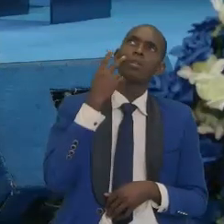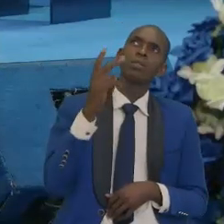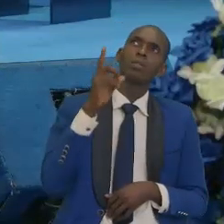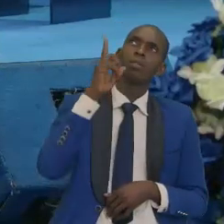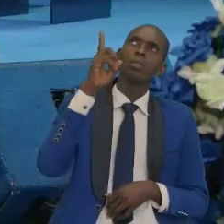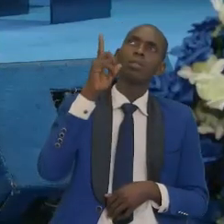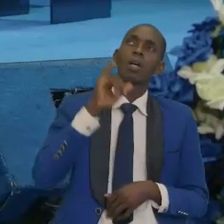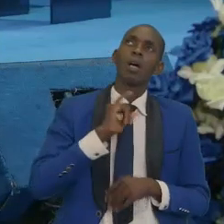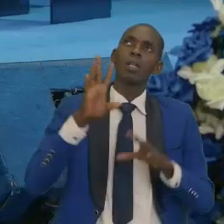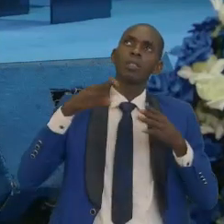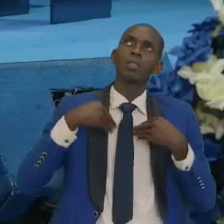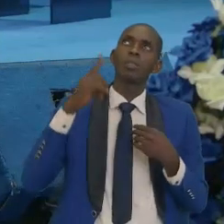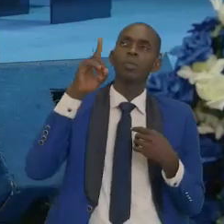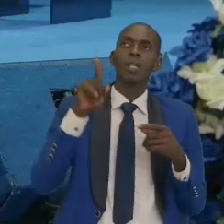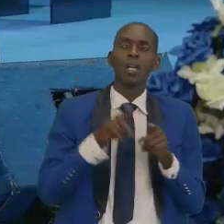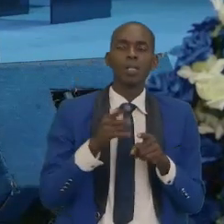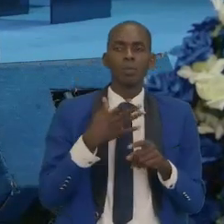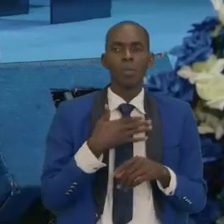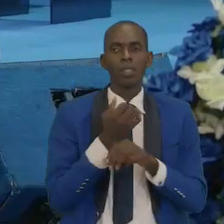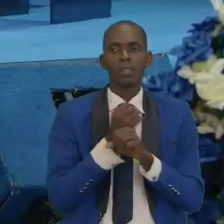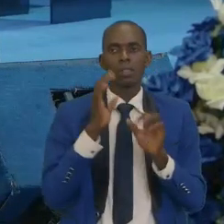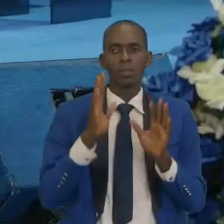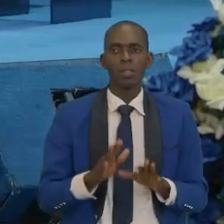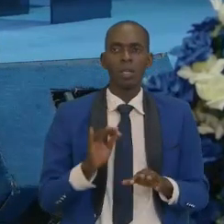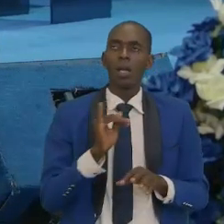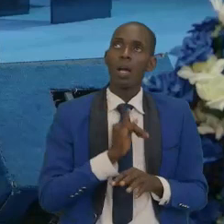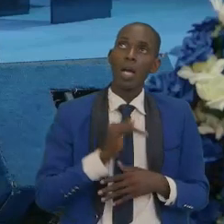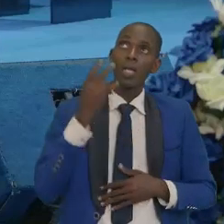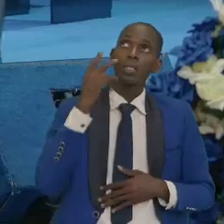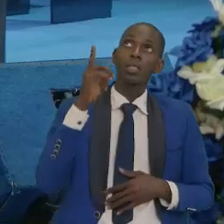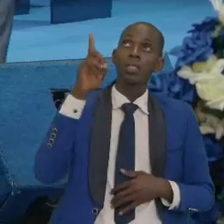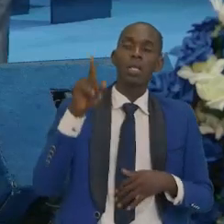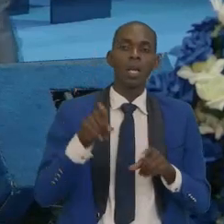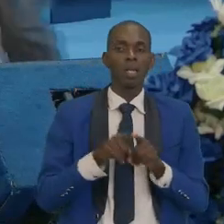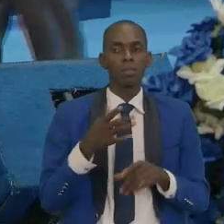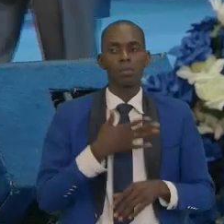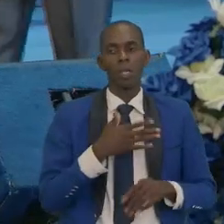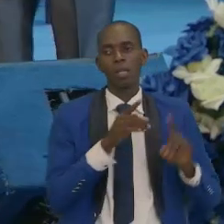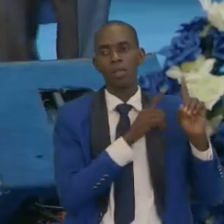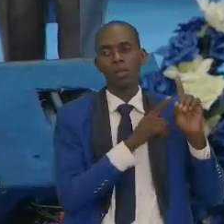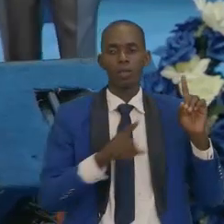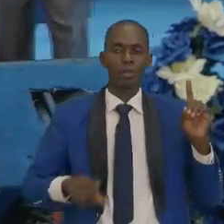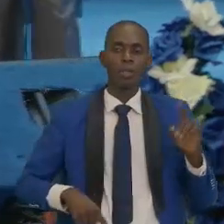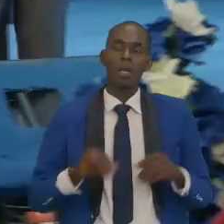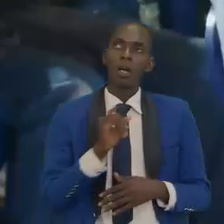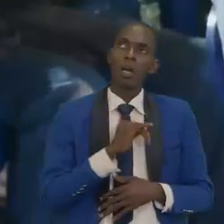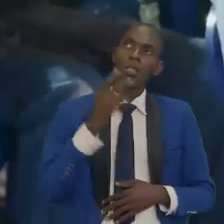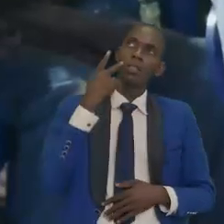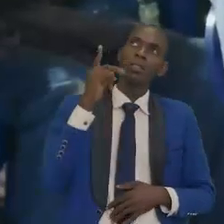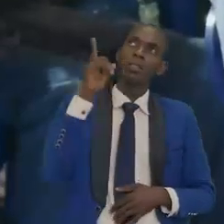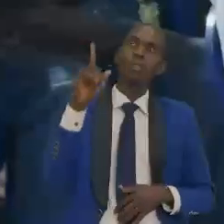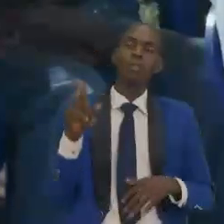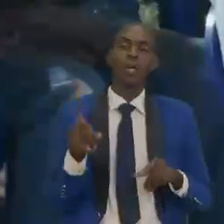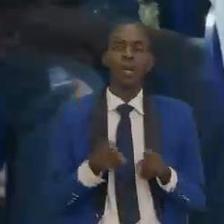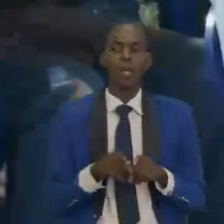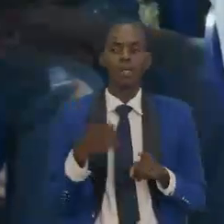Savior. I see him as my Lord. I see him as the